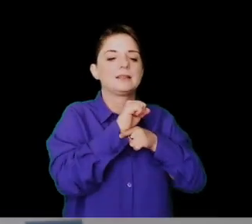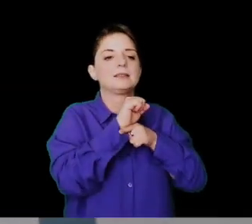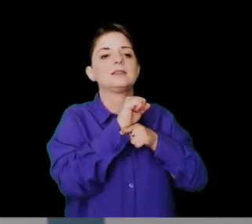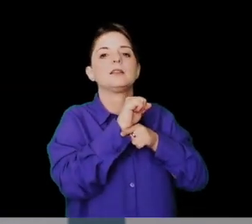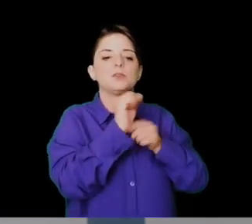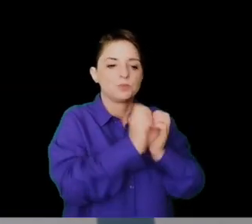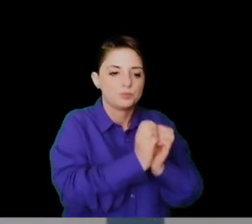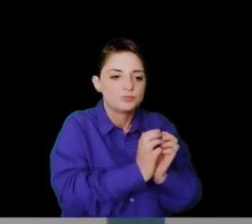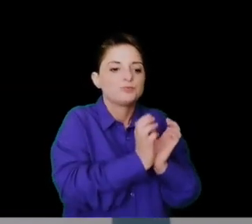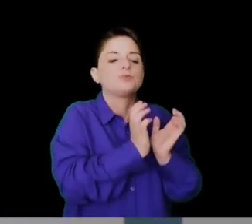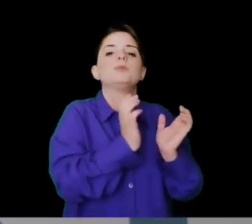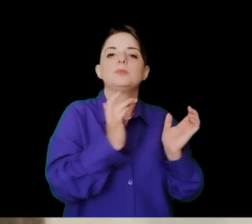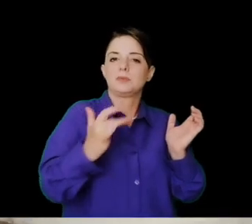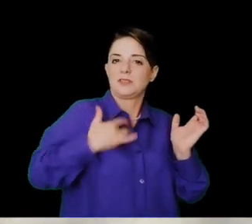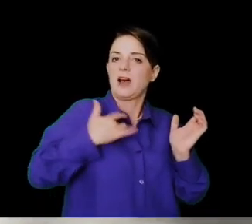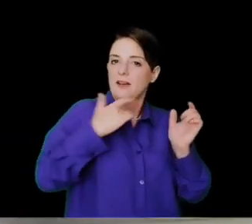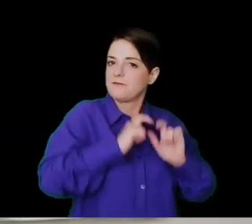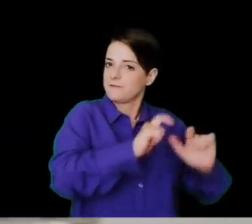young until they can settle on their own.